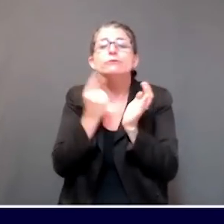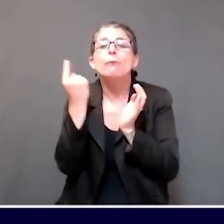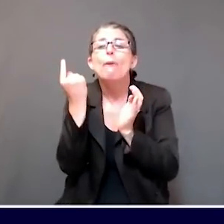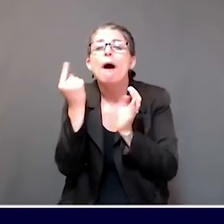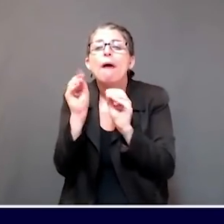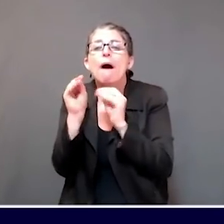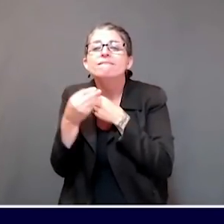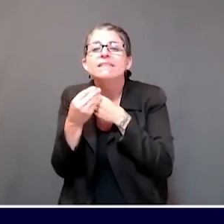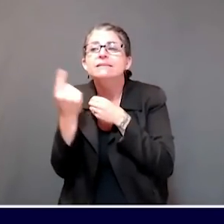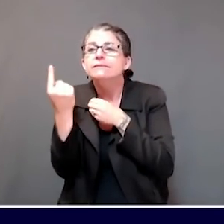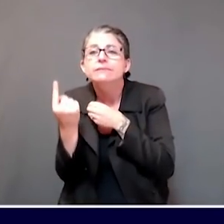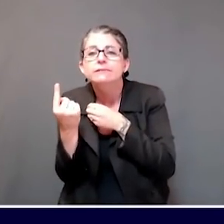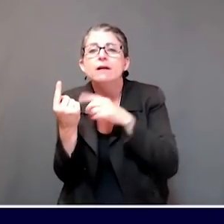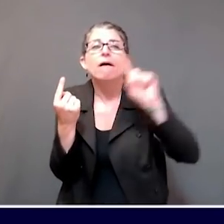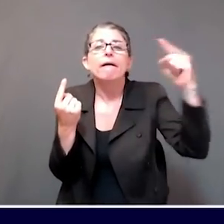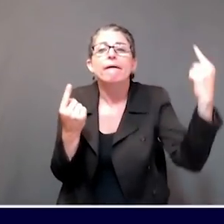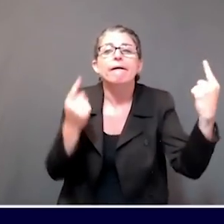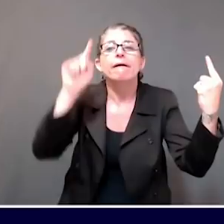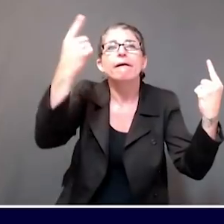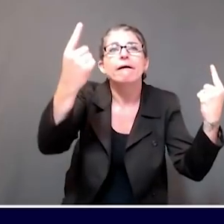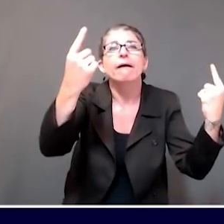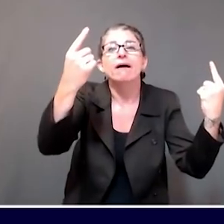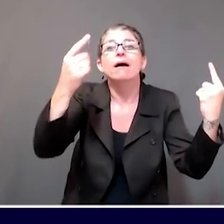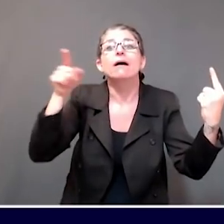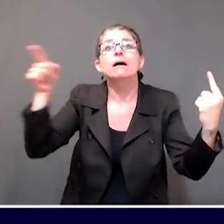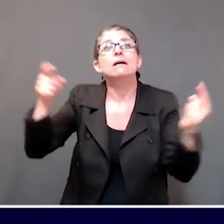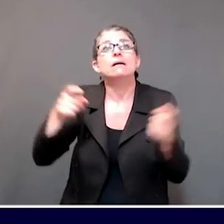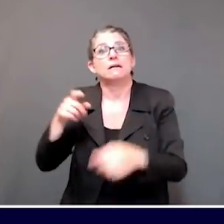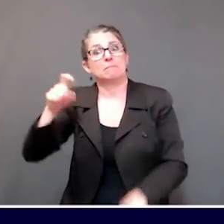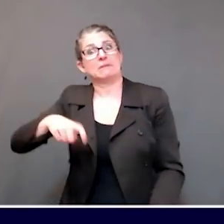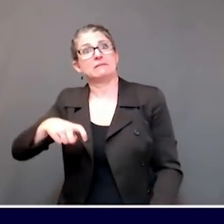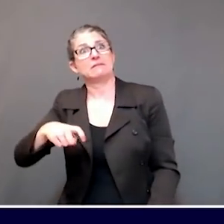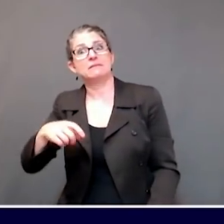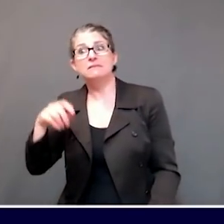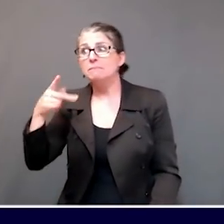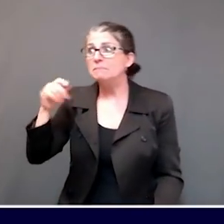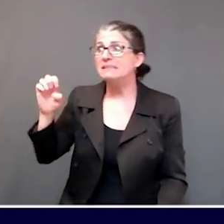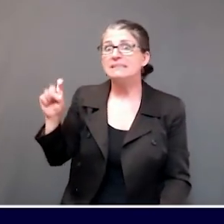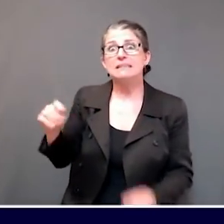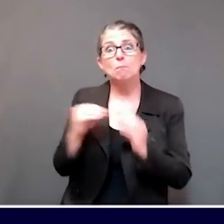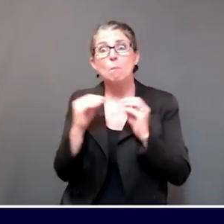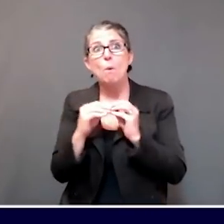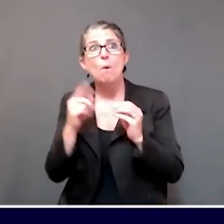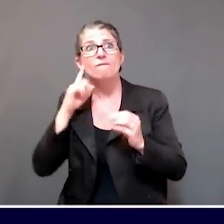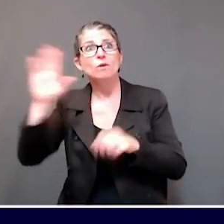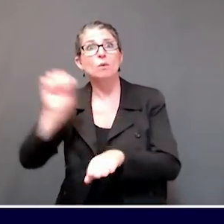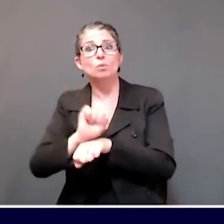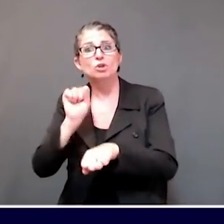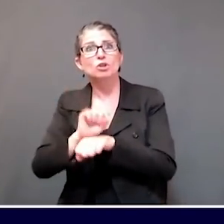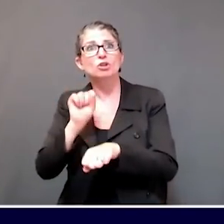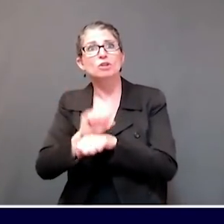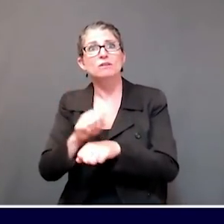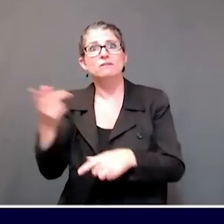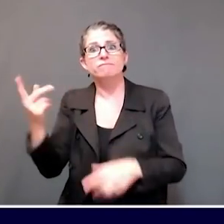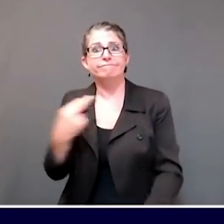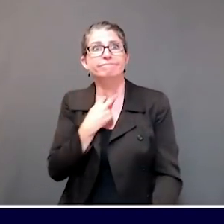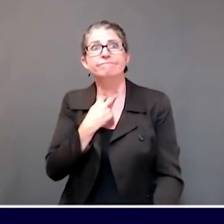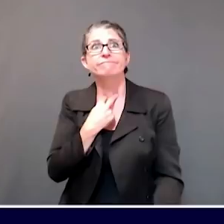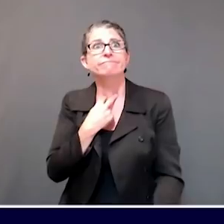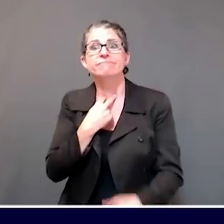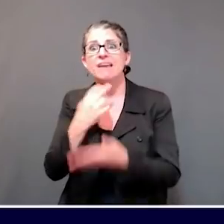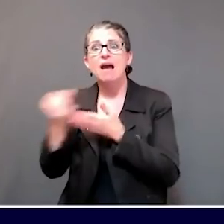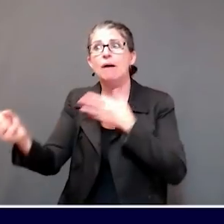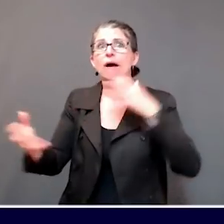they need PPE in order to be able to do the work of seeing patients and keeping all of us healthy.